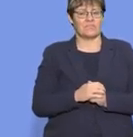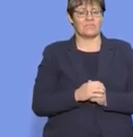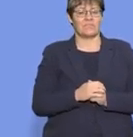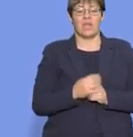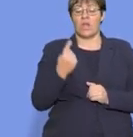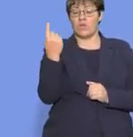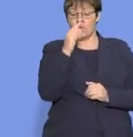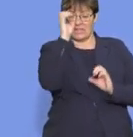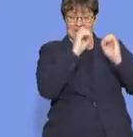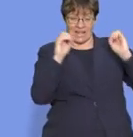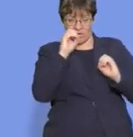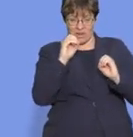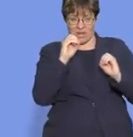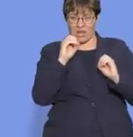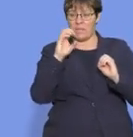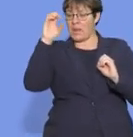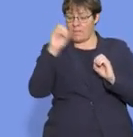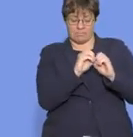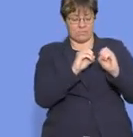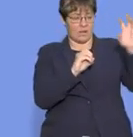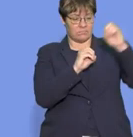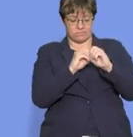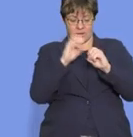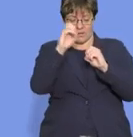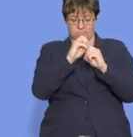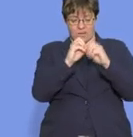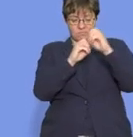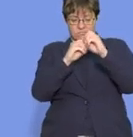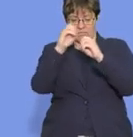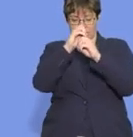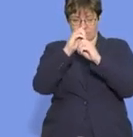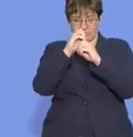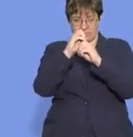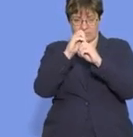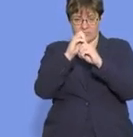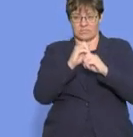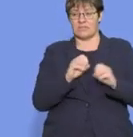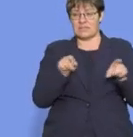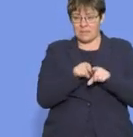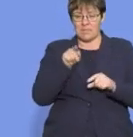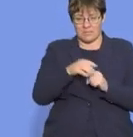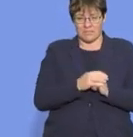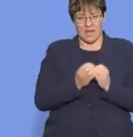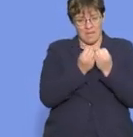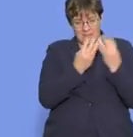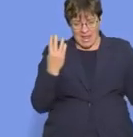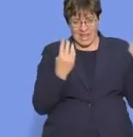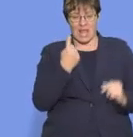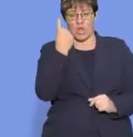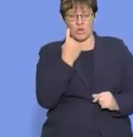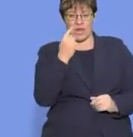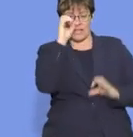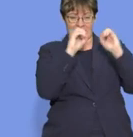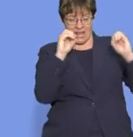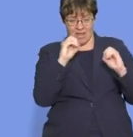unicellular organisms that clumped together. For example, in this picture here, there are a whole lot of